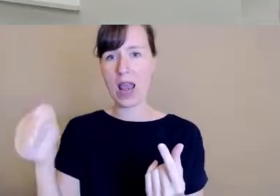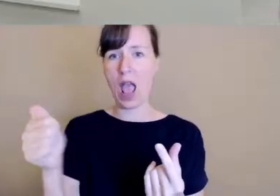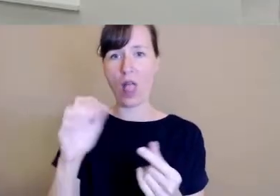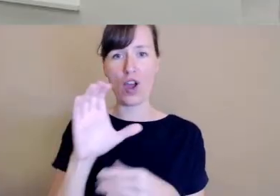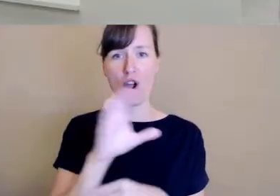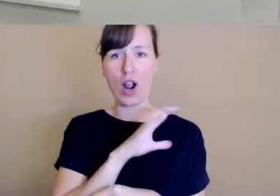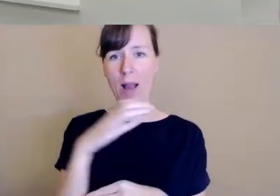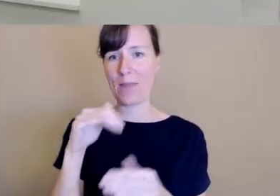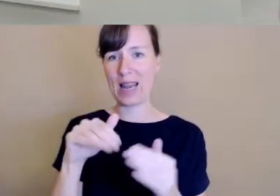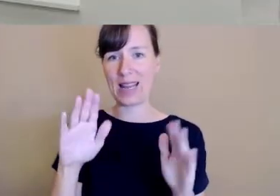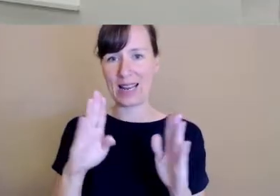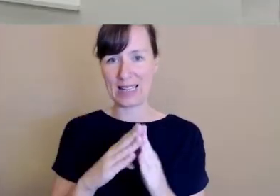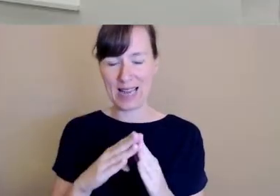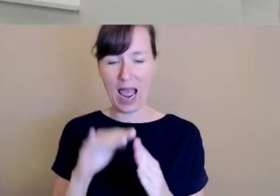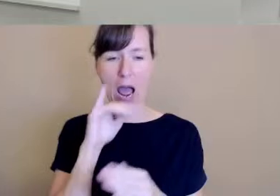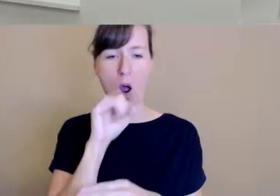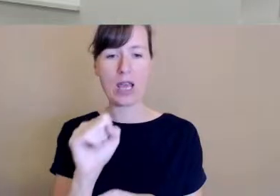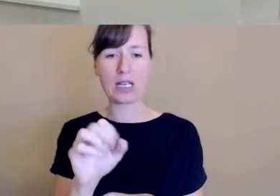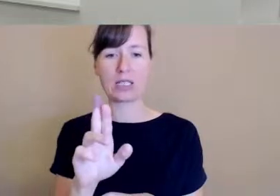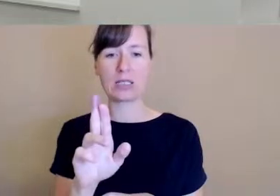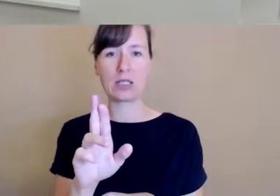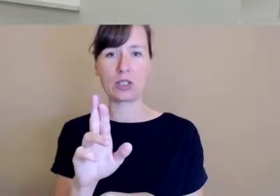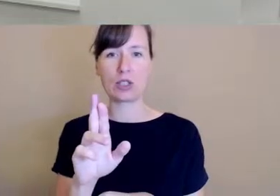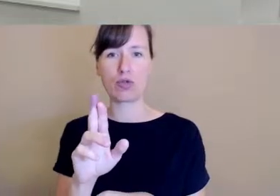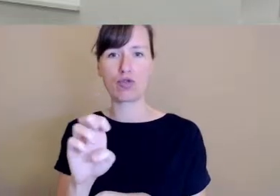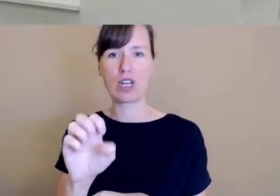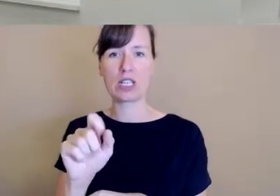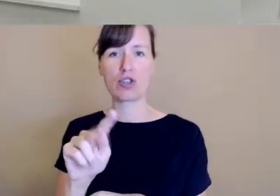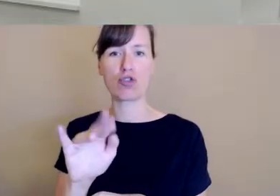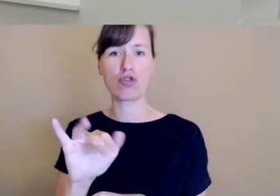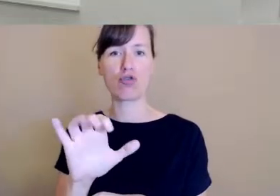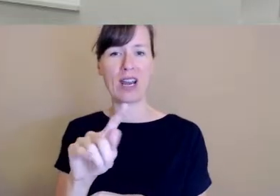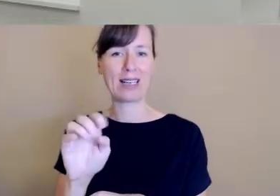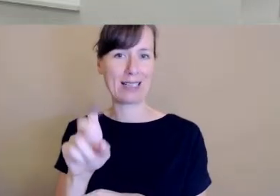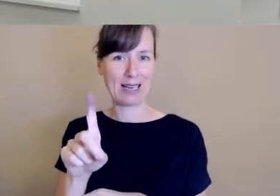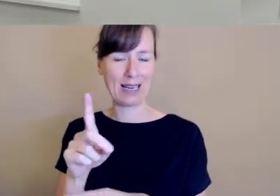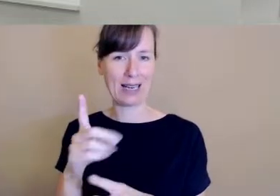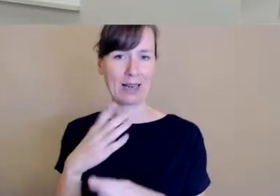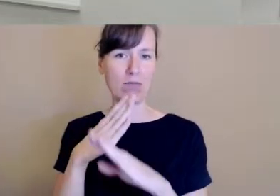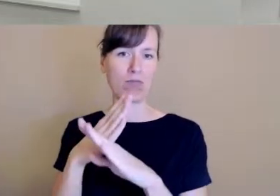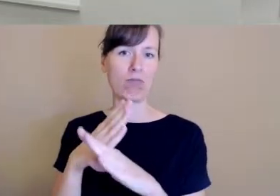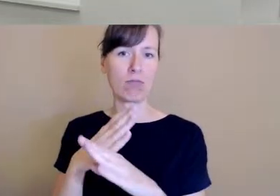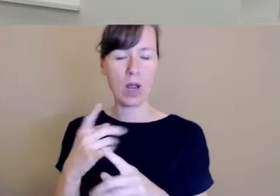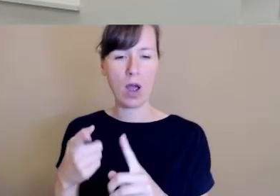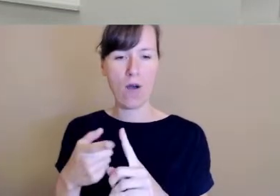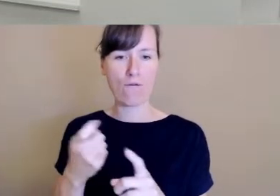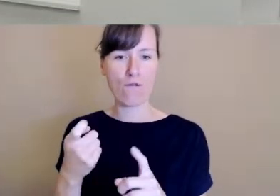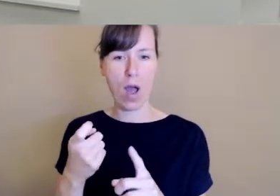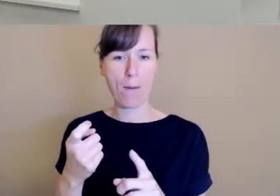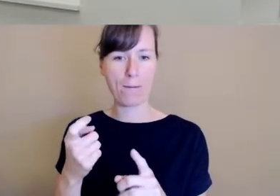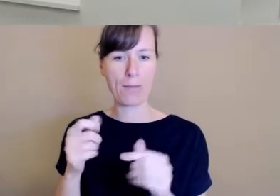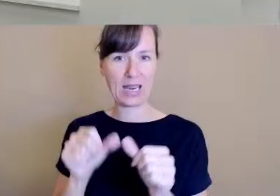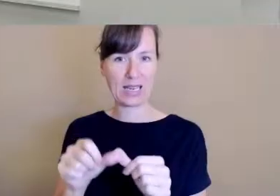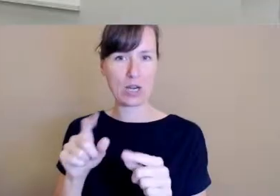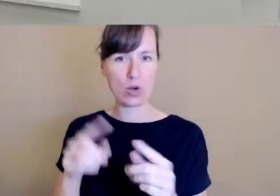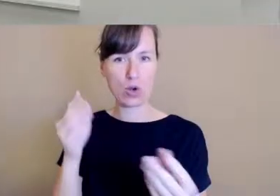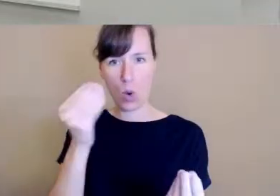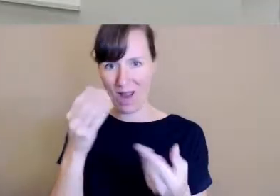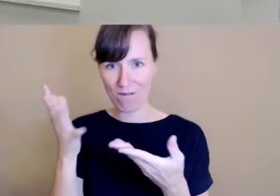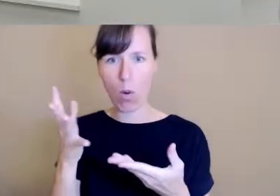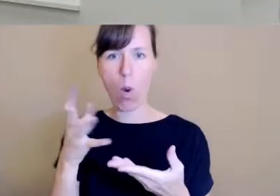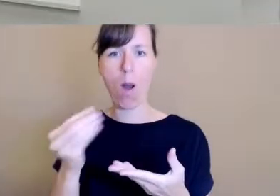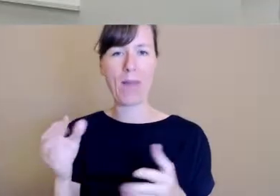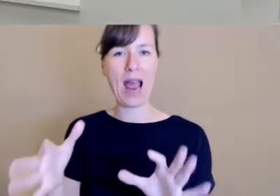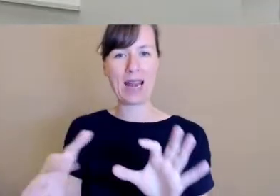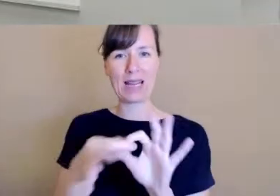is restricted from continuing to inform and engage the public, that circumvents,